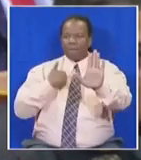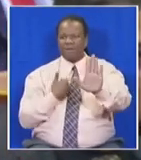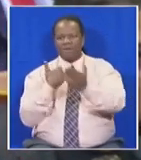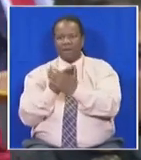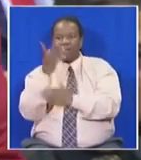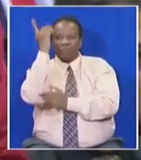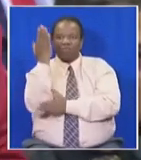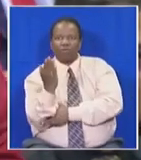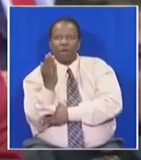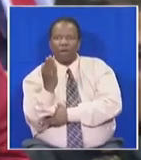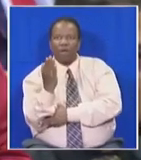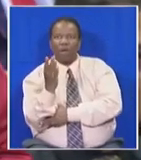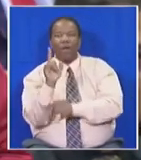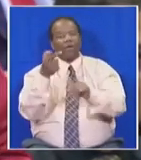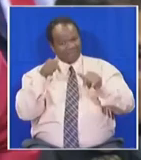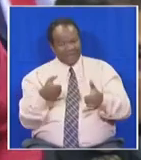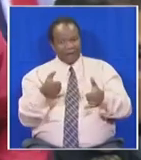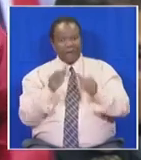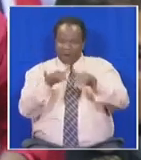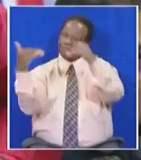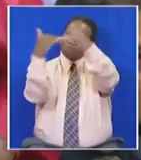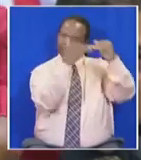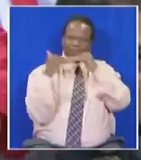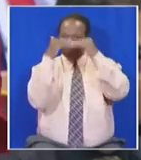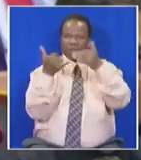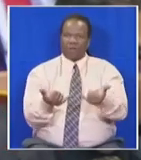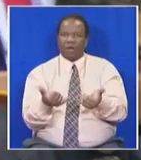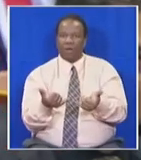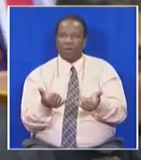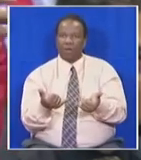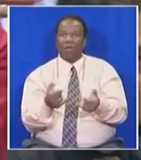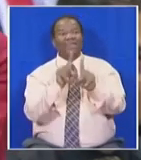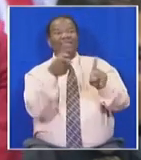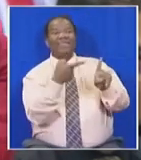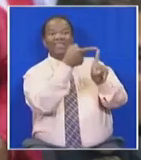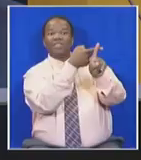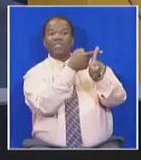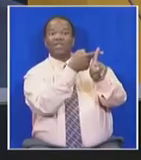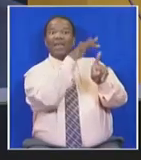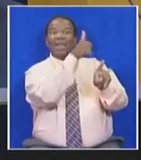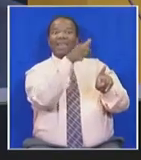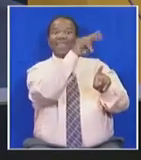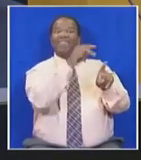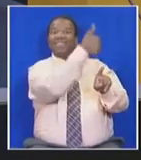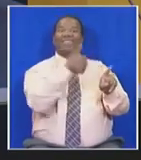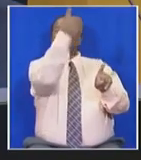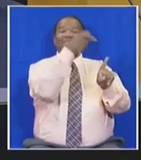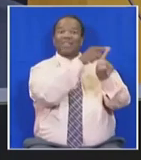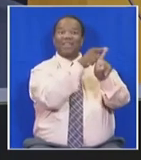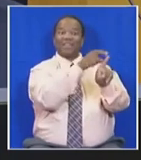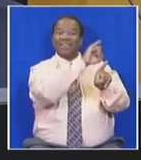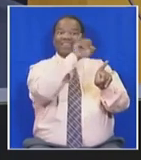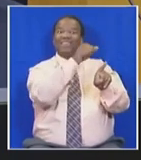Jackson's point? We're all equal here. We're all equal here. Jackson did not rise on any Chairperson, point in the rules. point of I'm order.